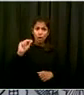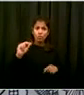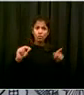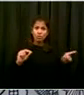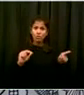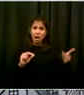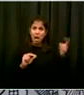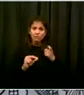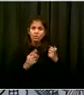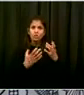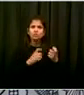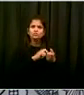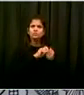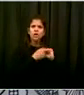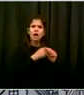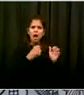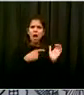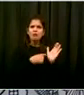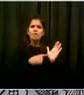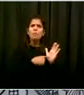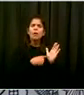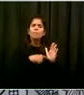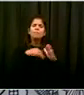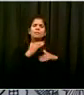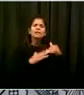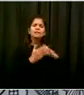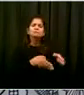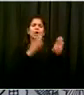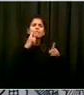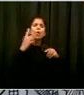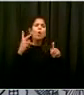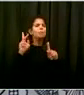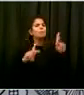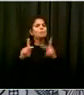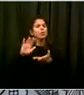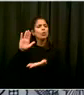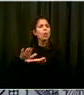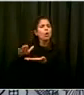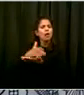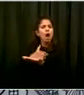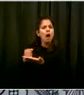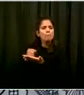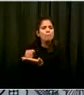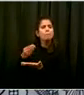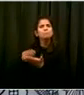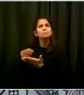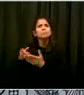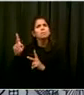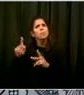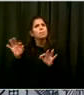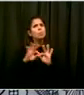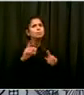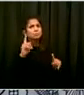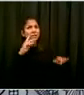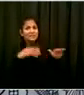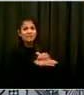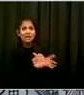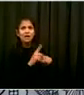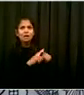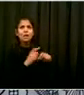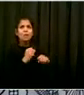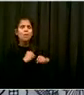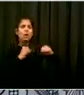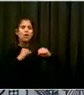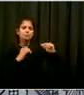upper income a greater mix of New Yorkers and to create more balance, which is something I believe in fundamentally. We have